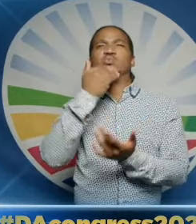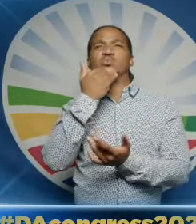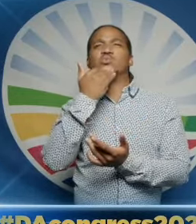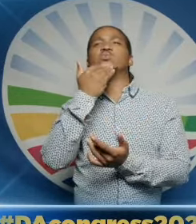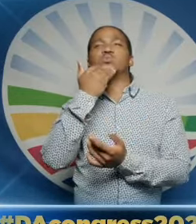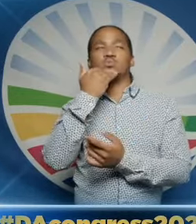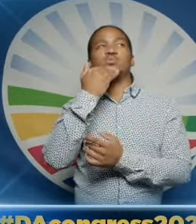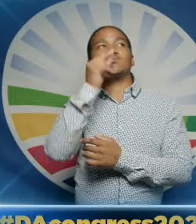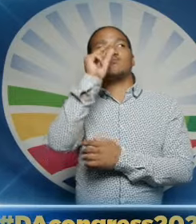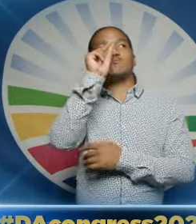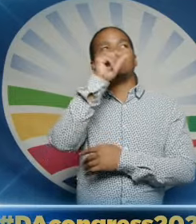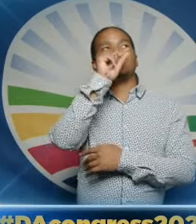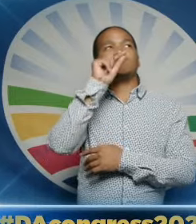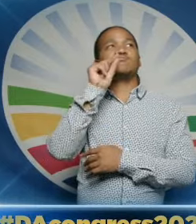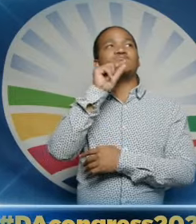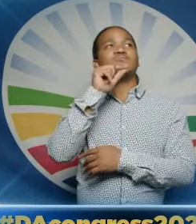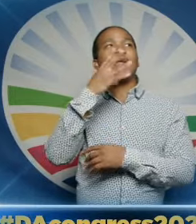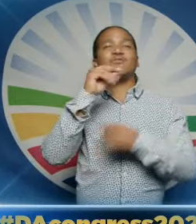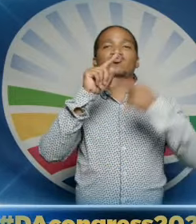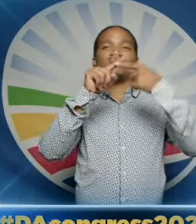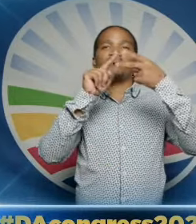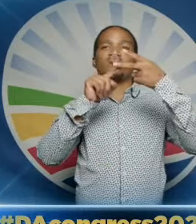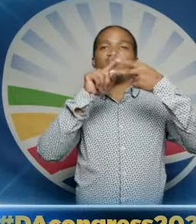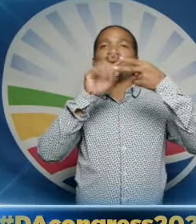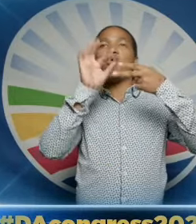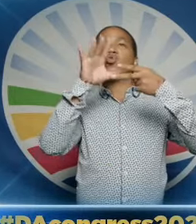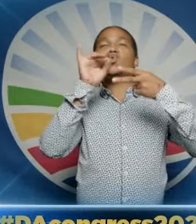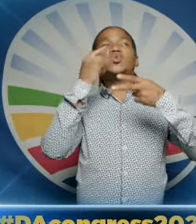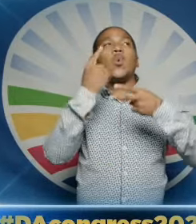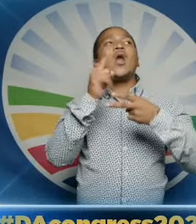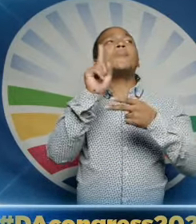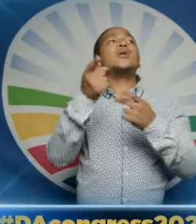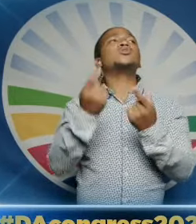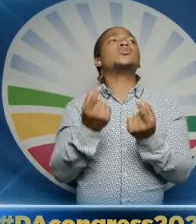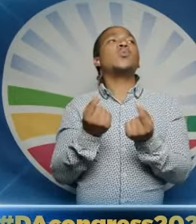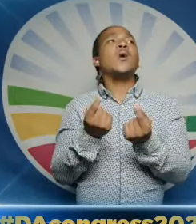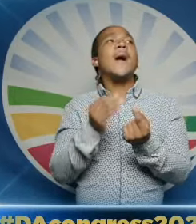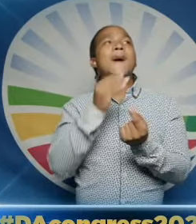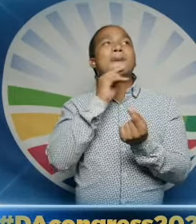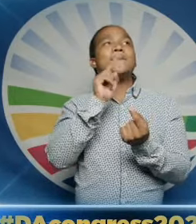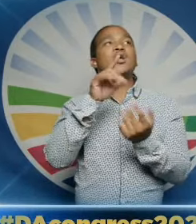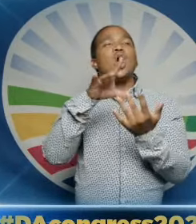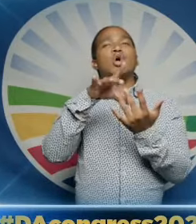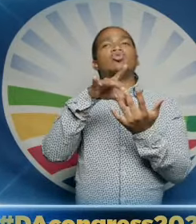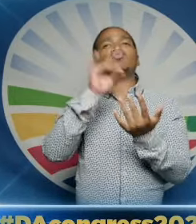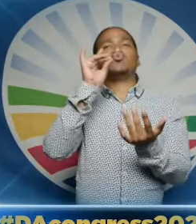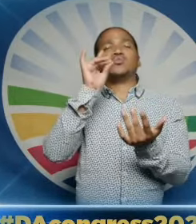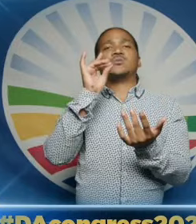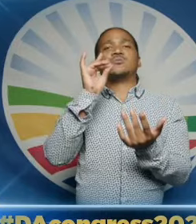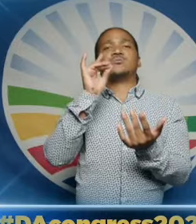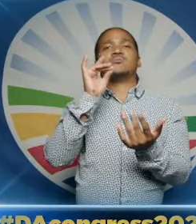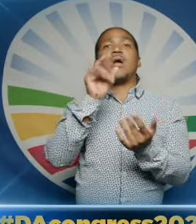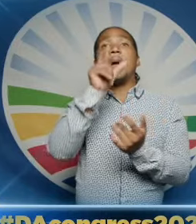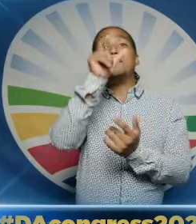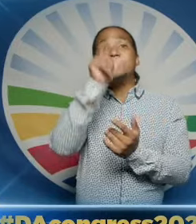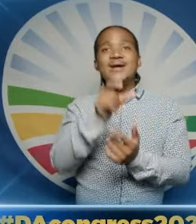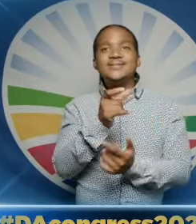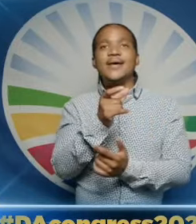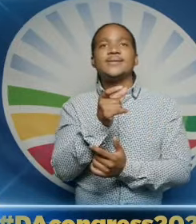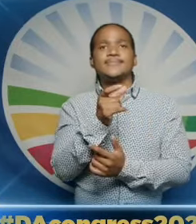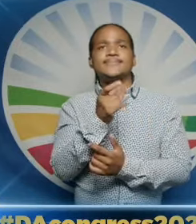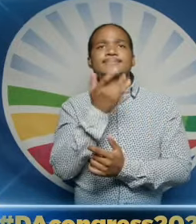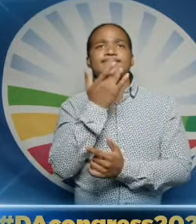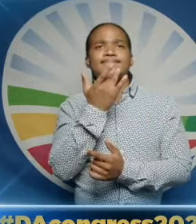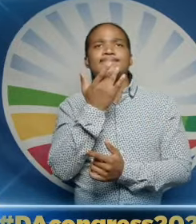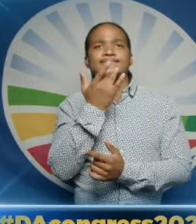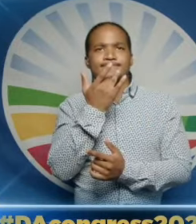So in a contest where there are only 2 candidates, all you have to do is to select your preferred candidate. Simple. So you're going